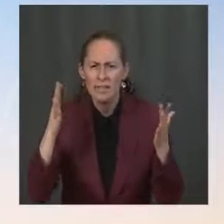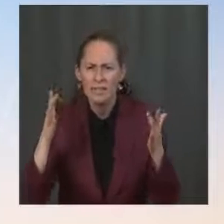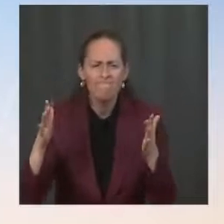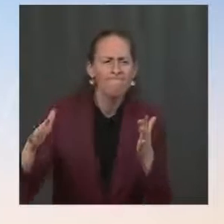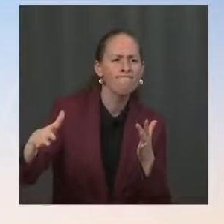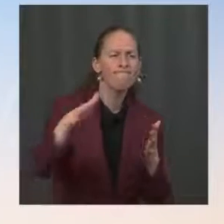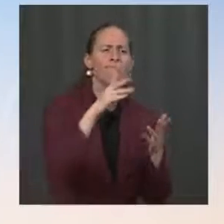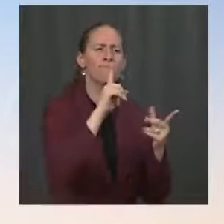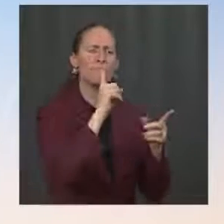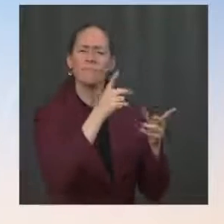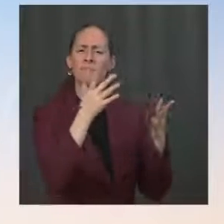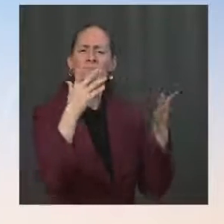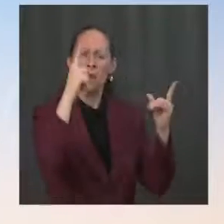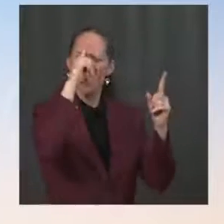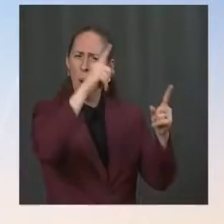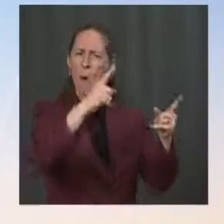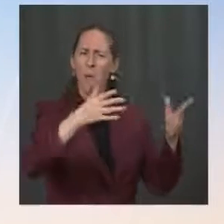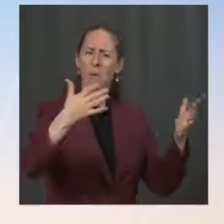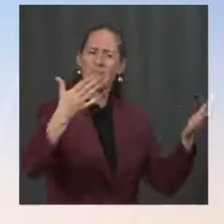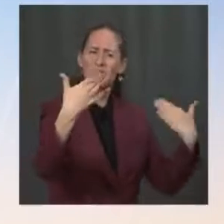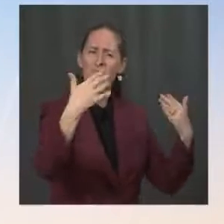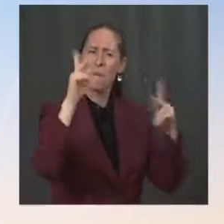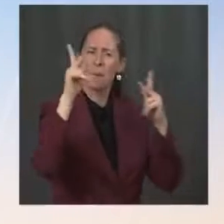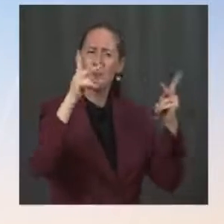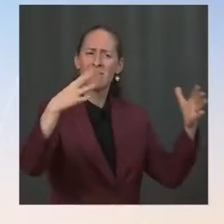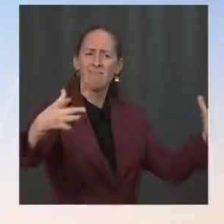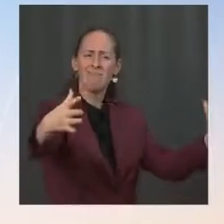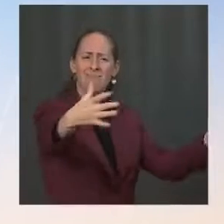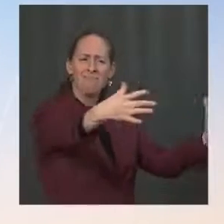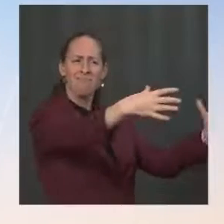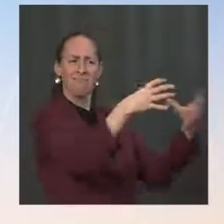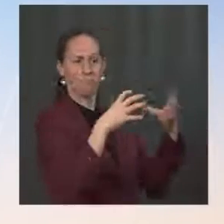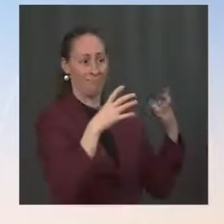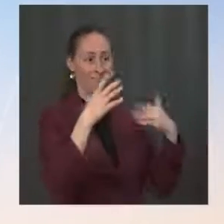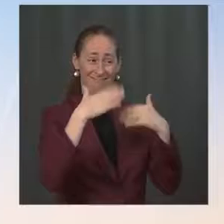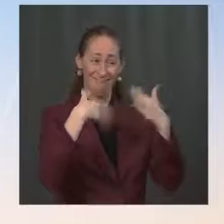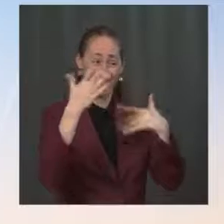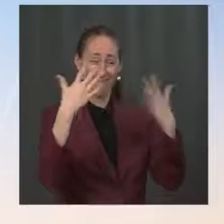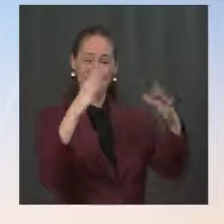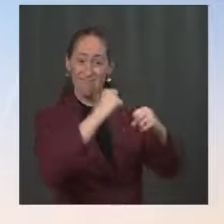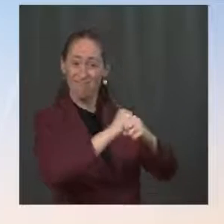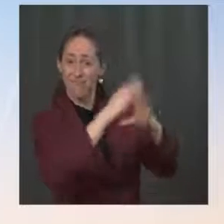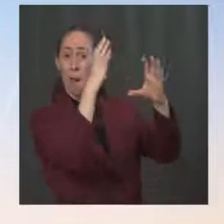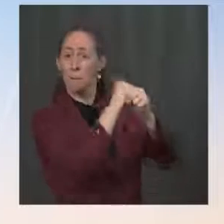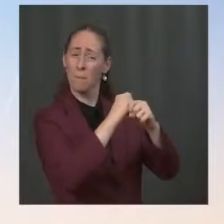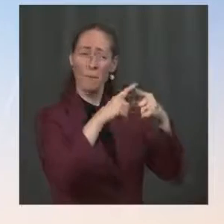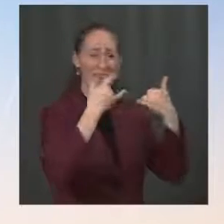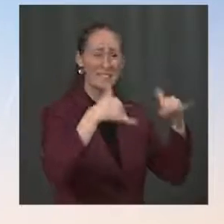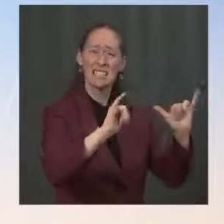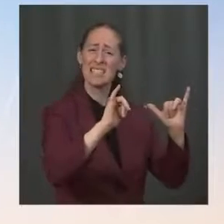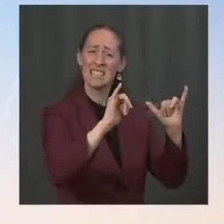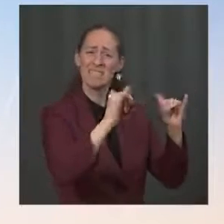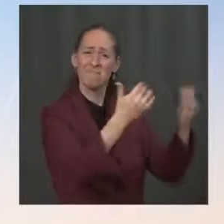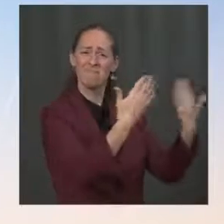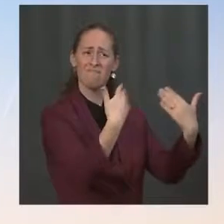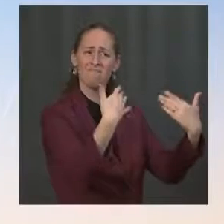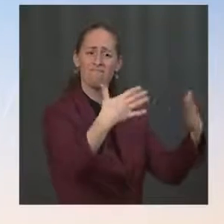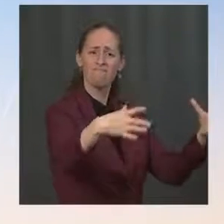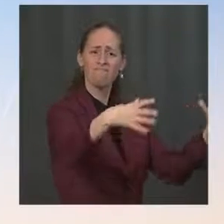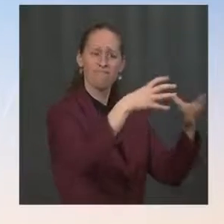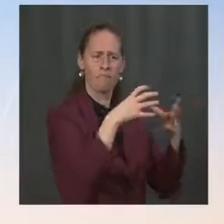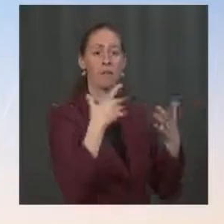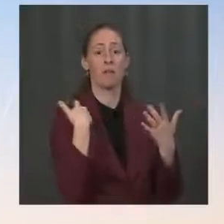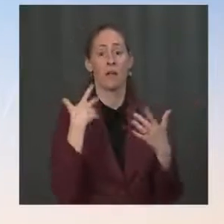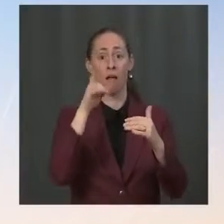these planes as possible, even as we're working to address these security threats on the ground. But I don't want to give you a prediction because our U.S.